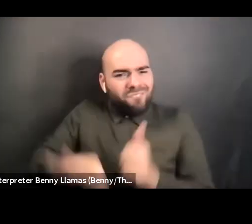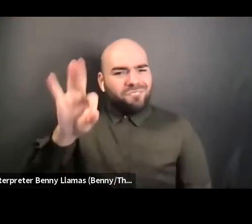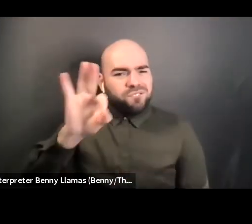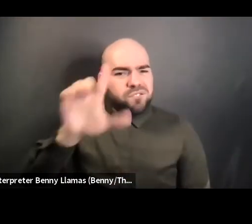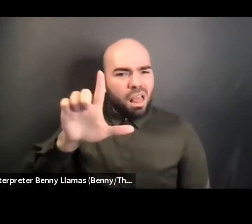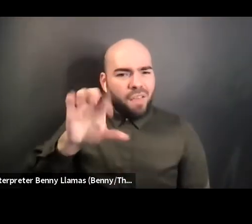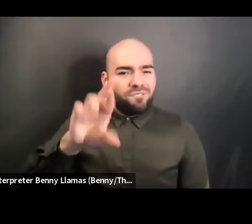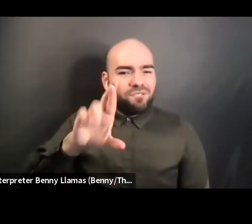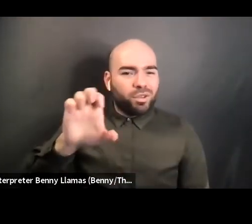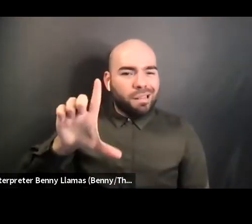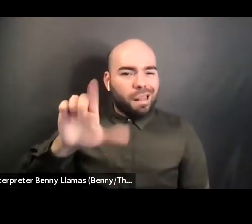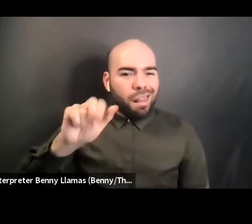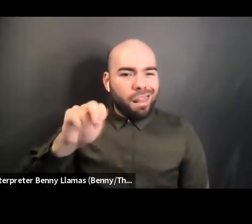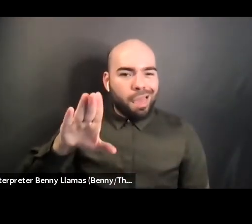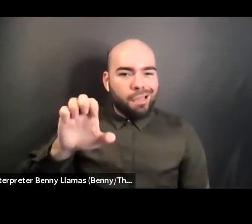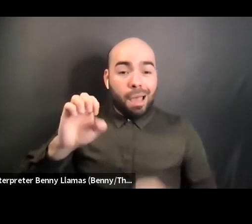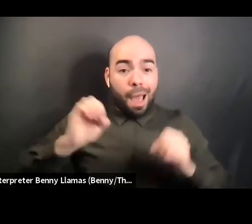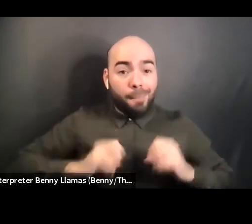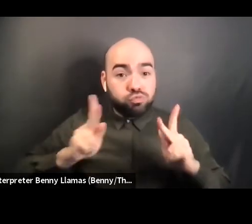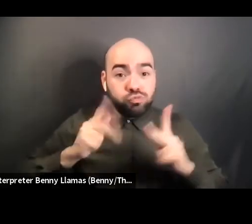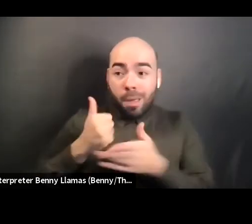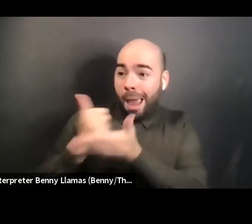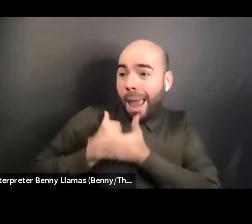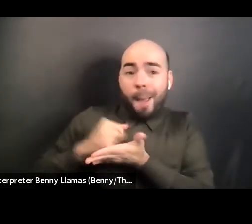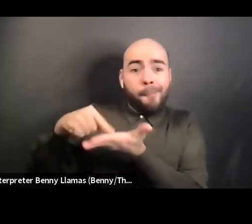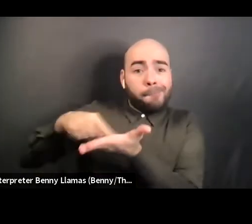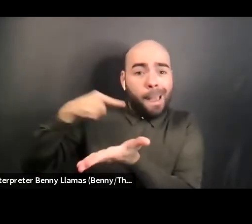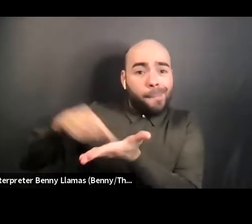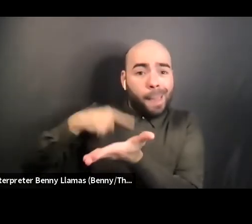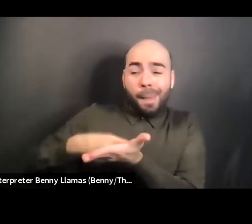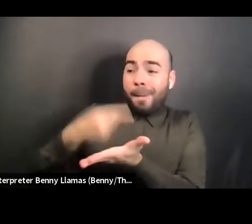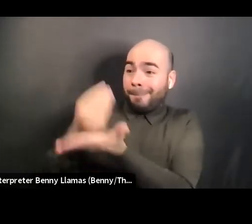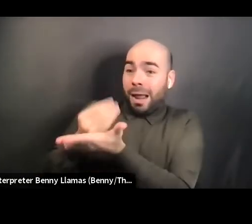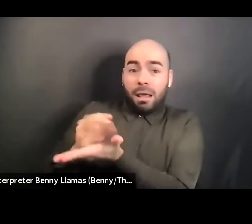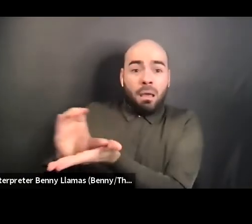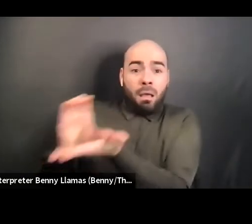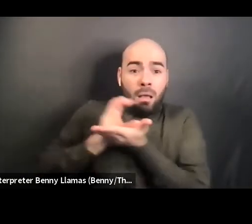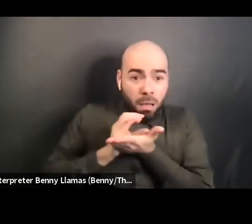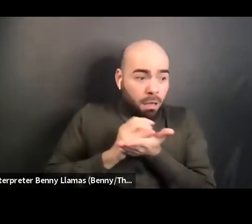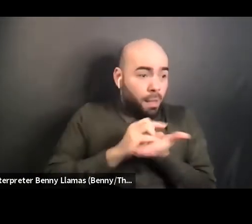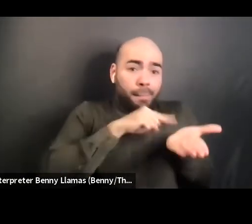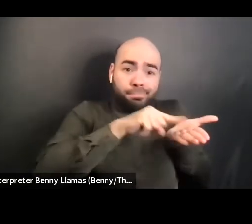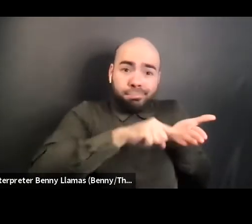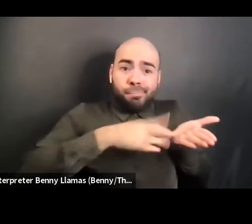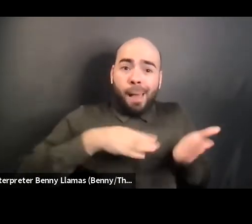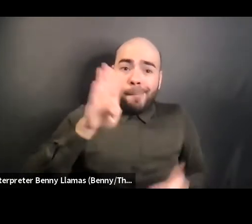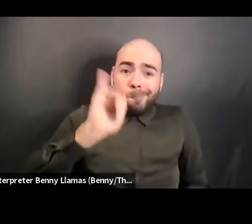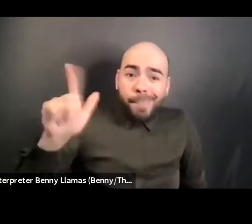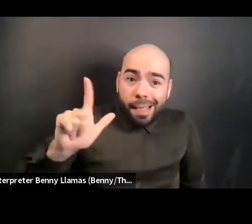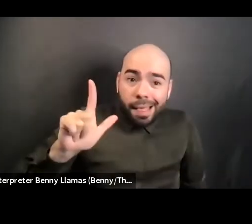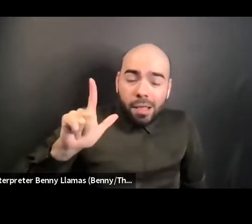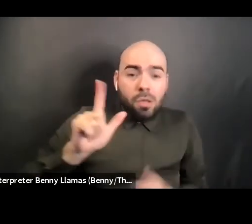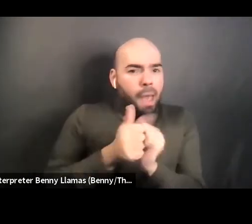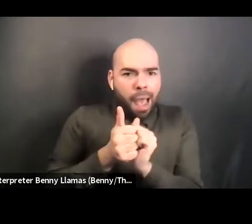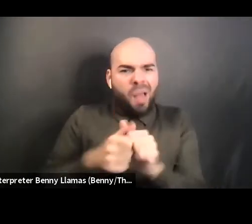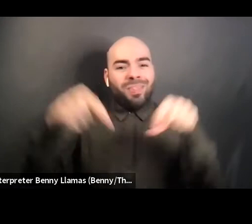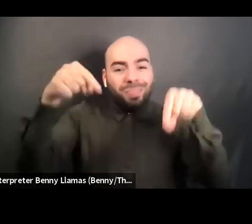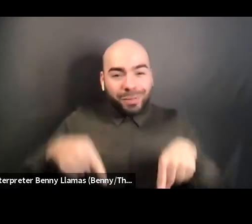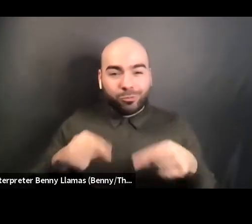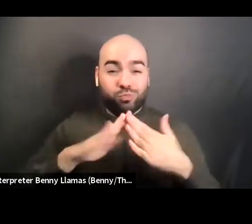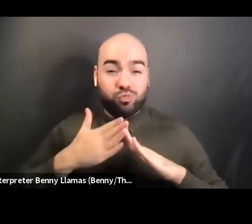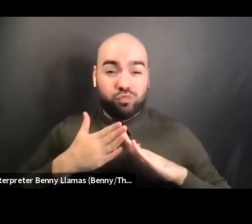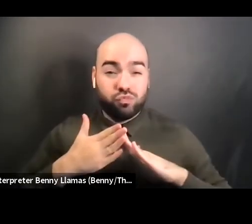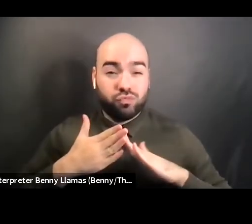in this past year that has paid my bills and kept me afloat has been through the blessings of this community. And it makes me